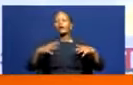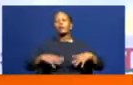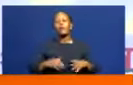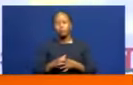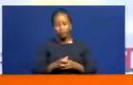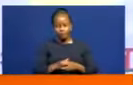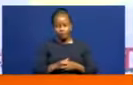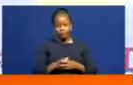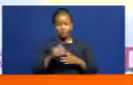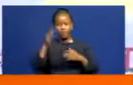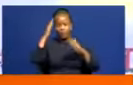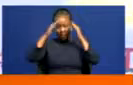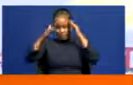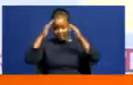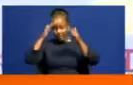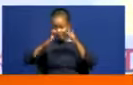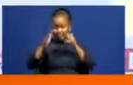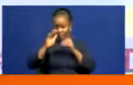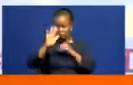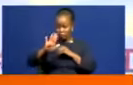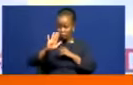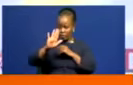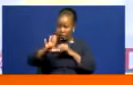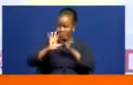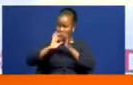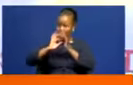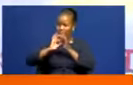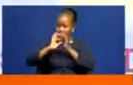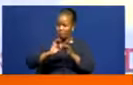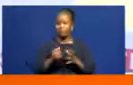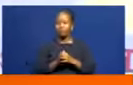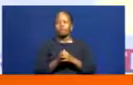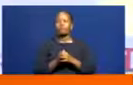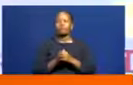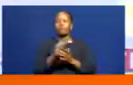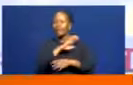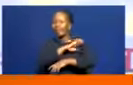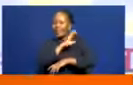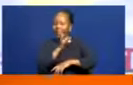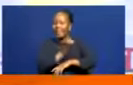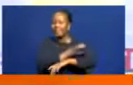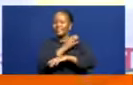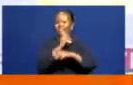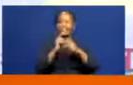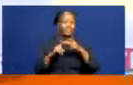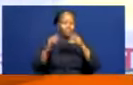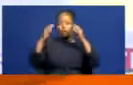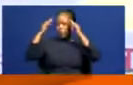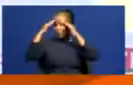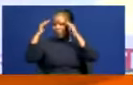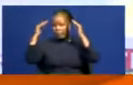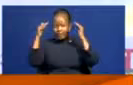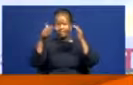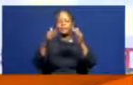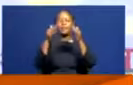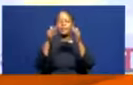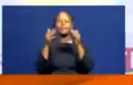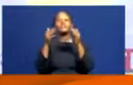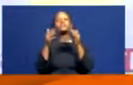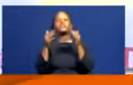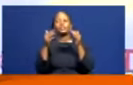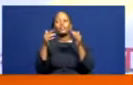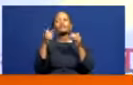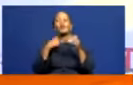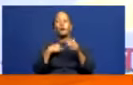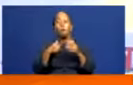the creativity around them, the zeal, the commitment to change our continent, I made